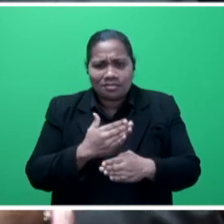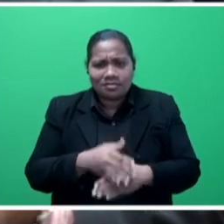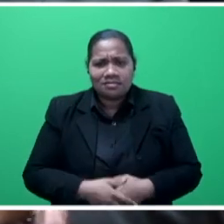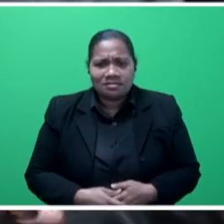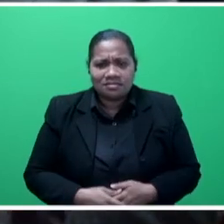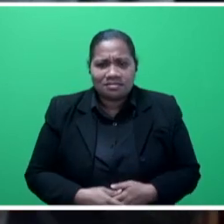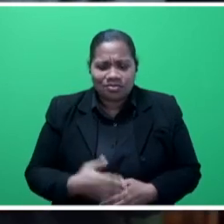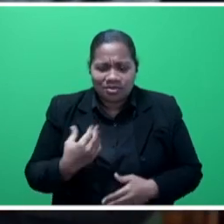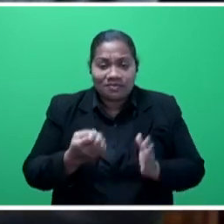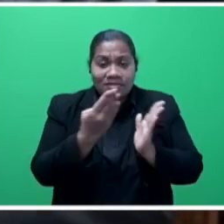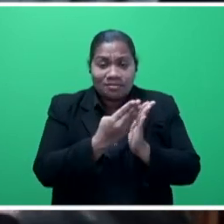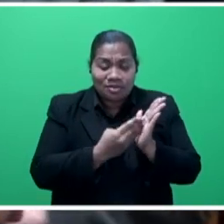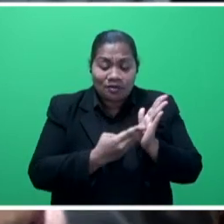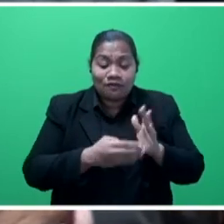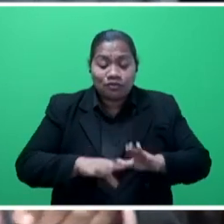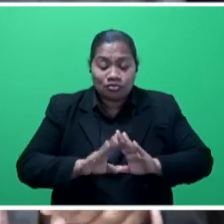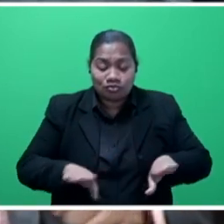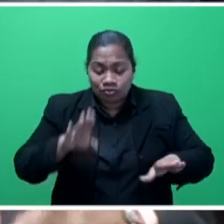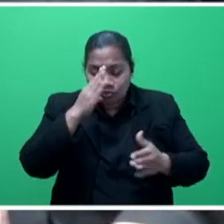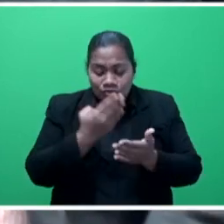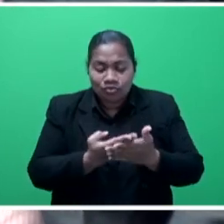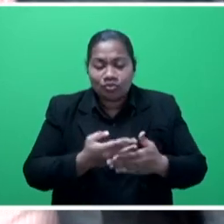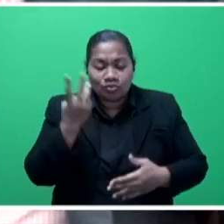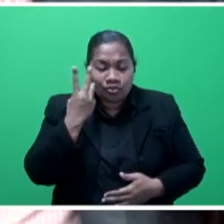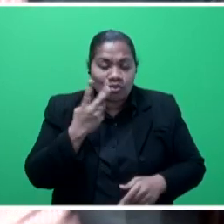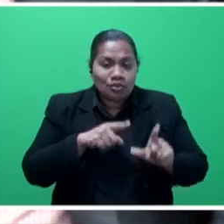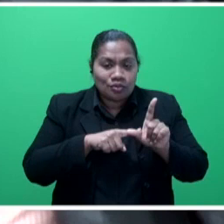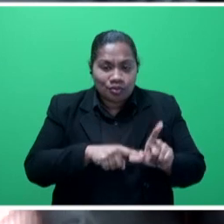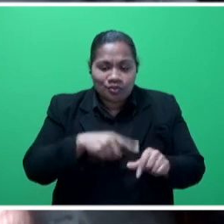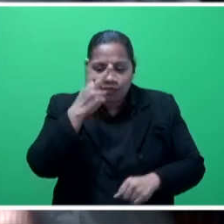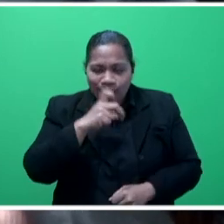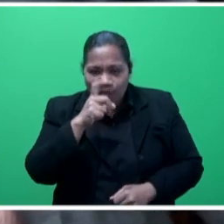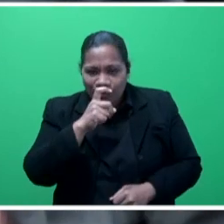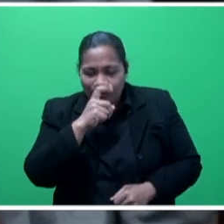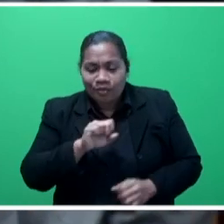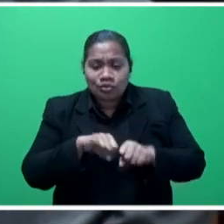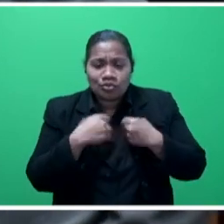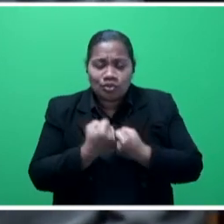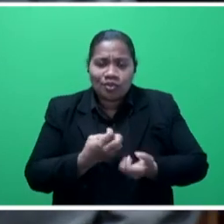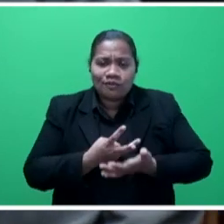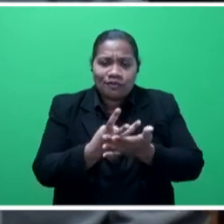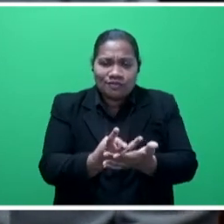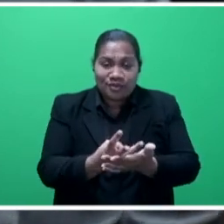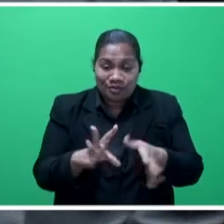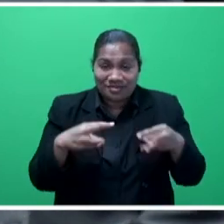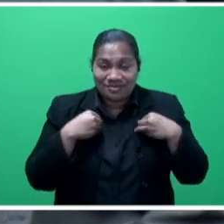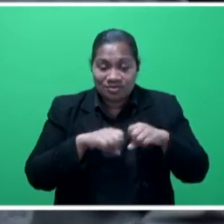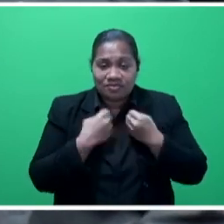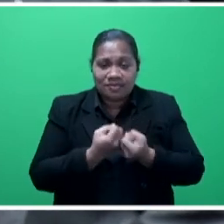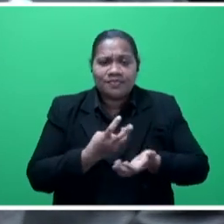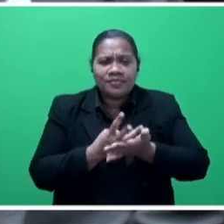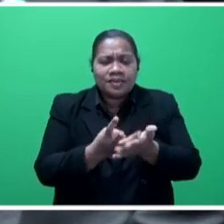for children, students, women, youth, pensioners and social welfare recipients, businesses, health service